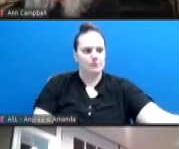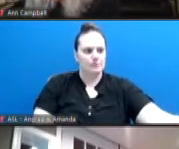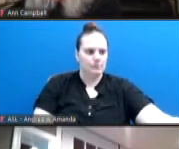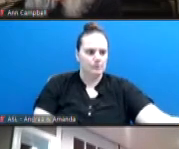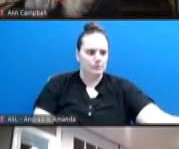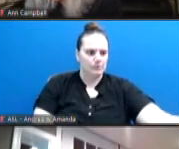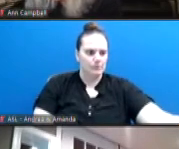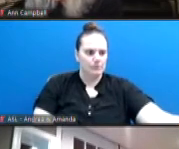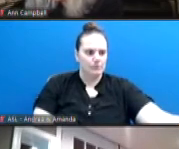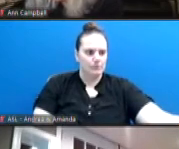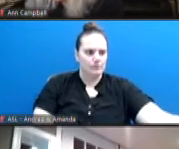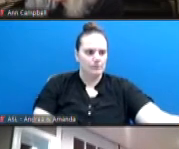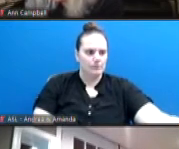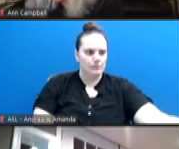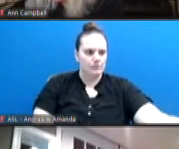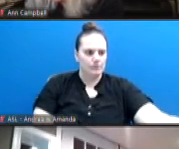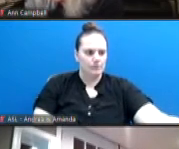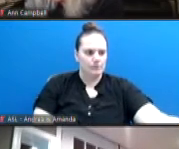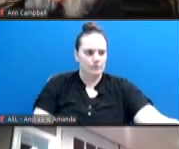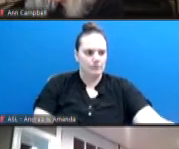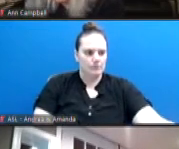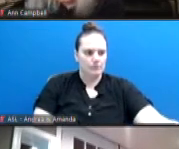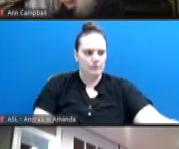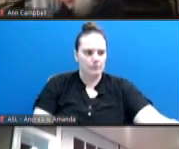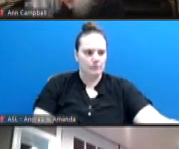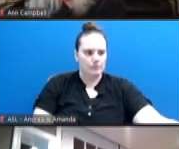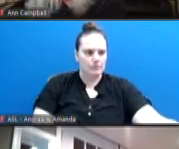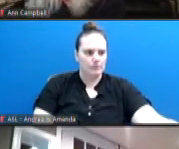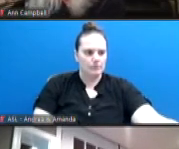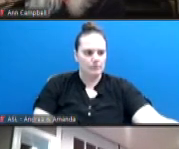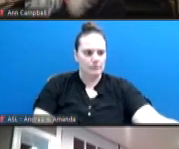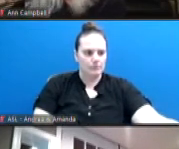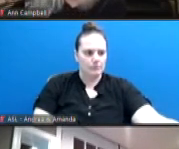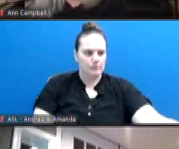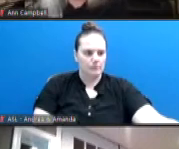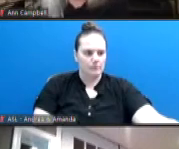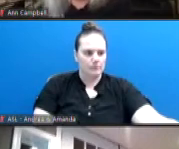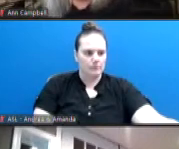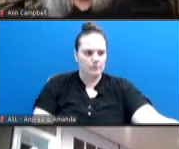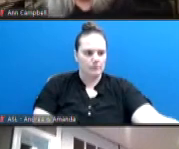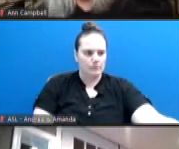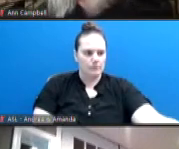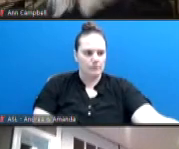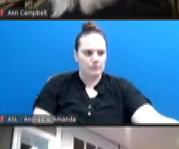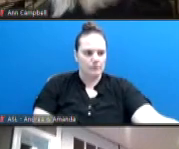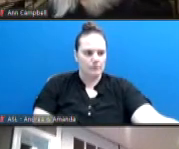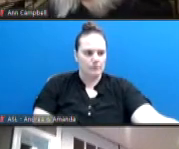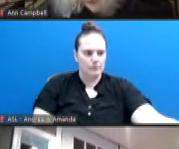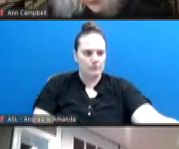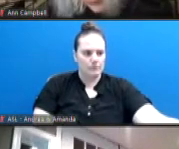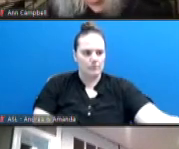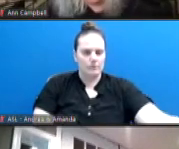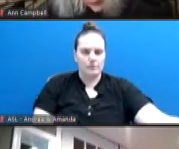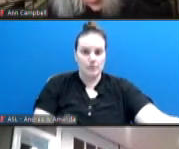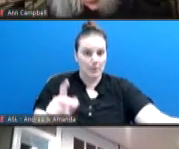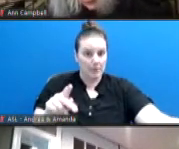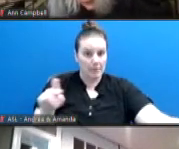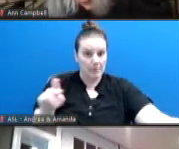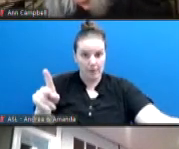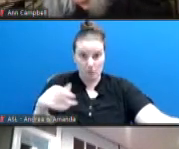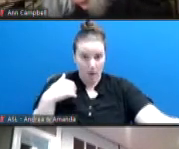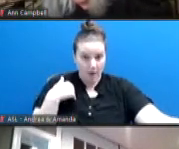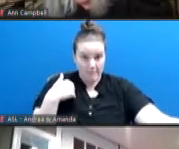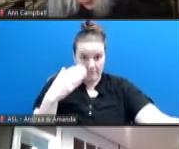Okay, how about PPB? Do you have an update for us, Mary Claire?